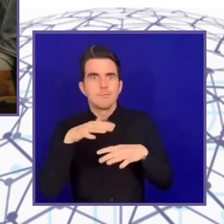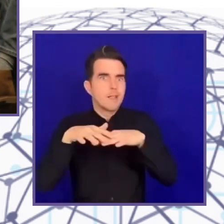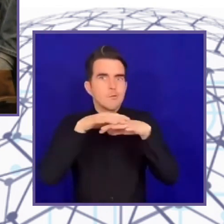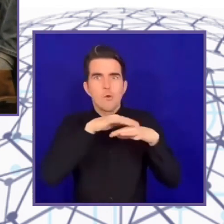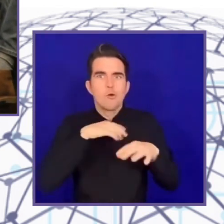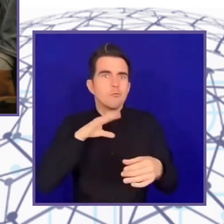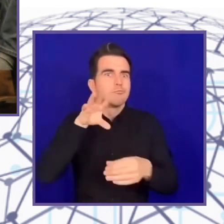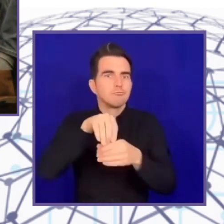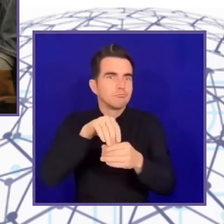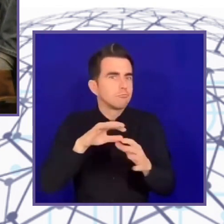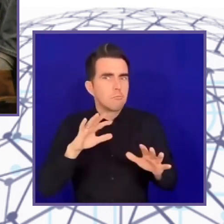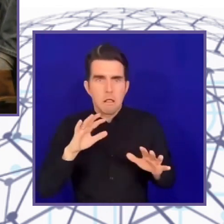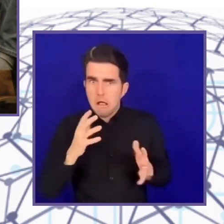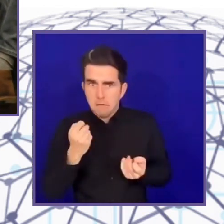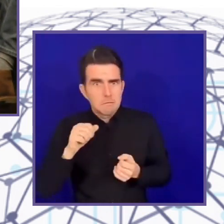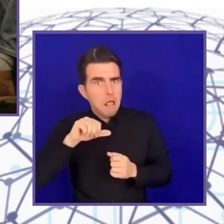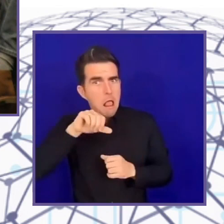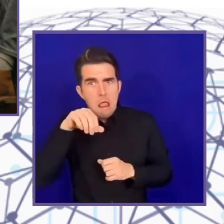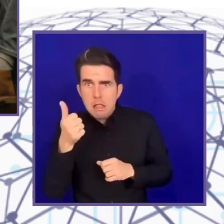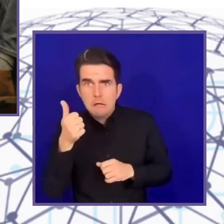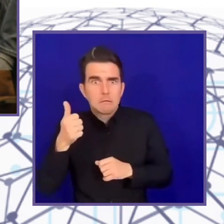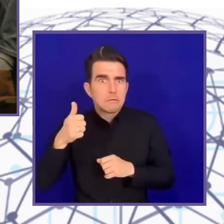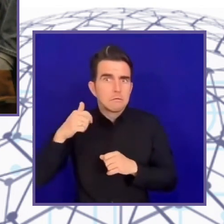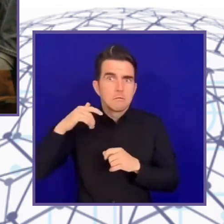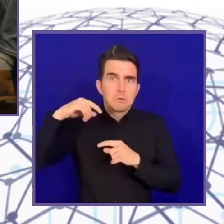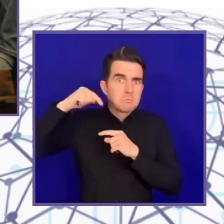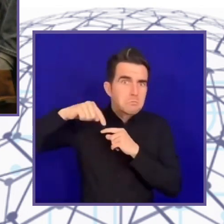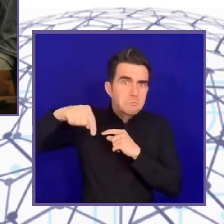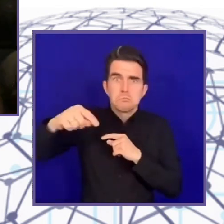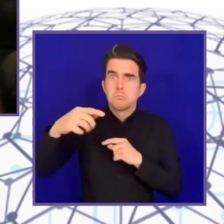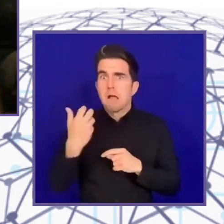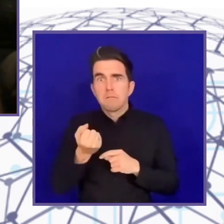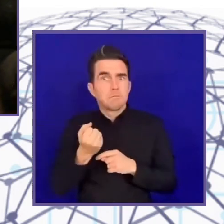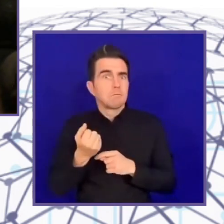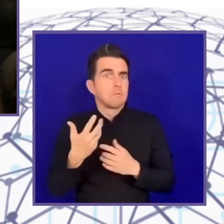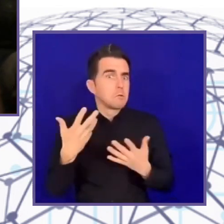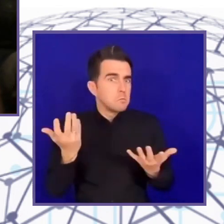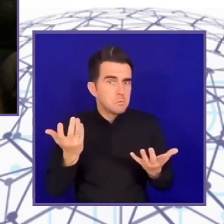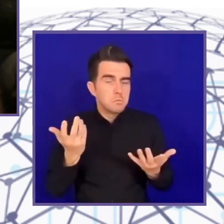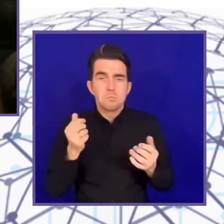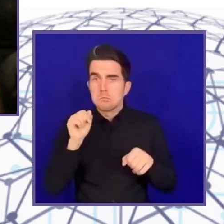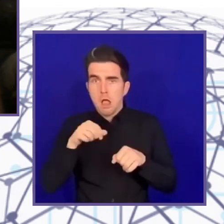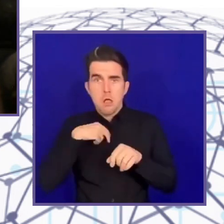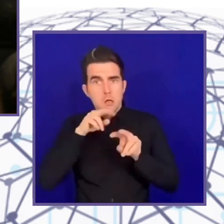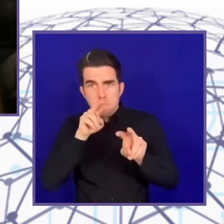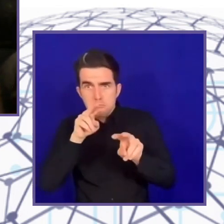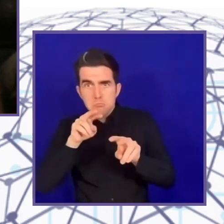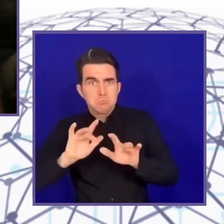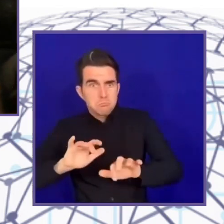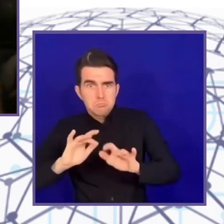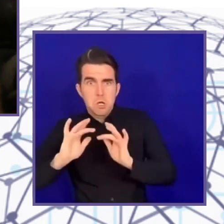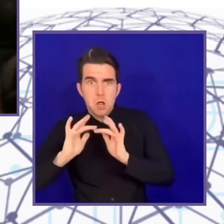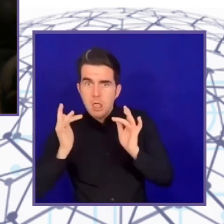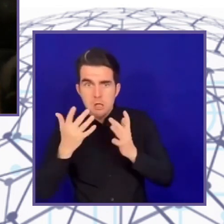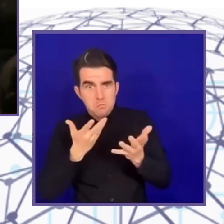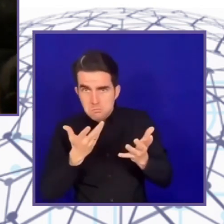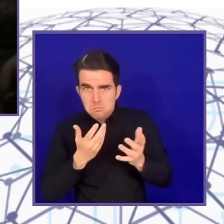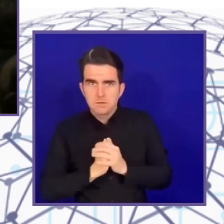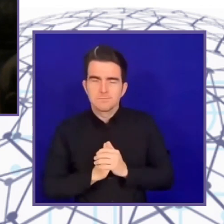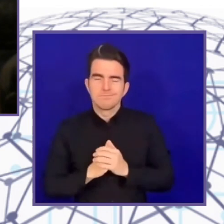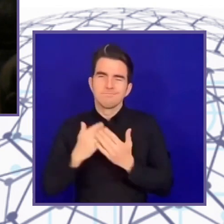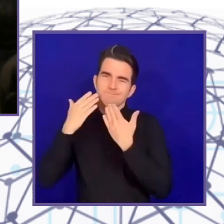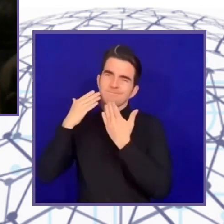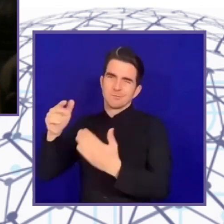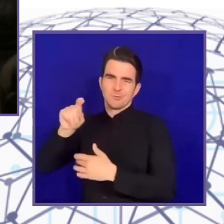can we follow online? Yeah. Thank you for that question. There was one more, which I think I'll take, and then we'll come back to the panel for a